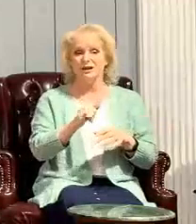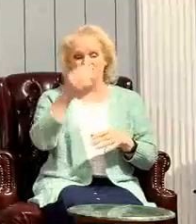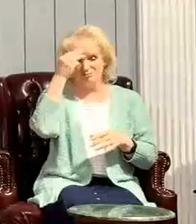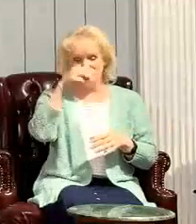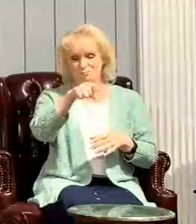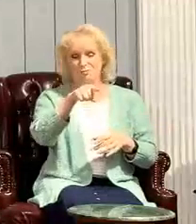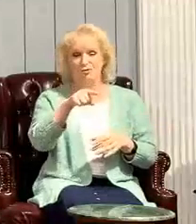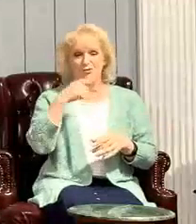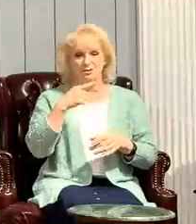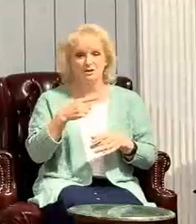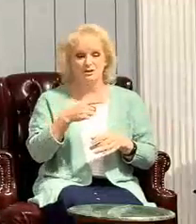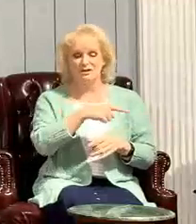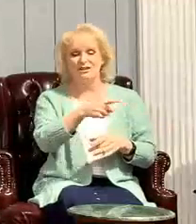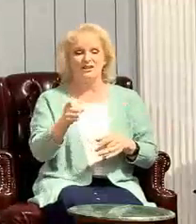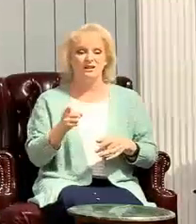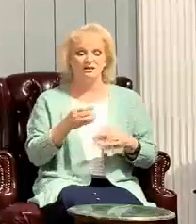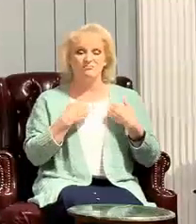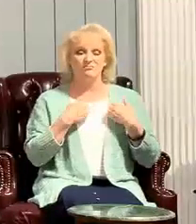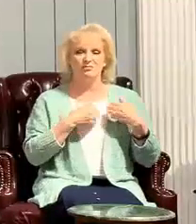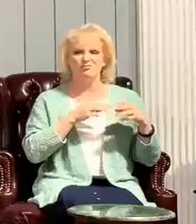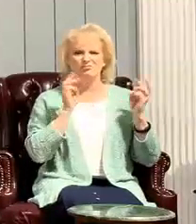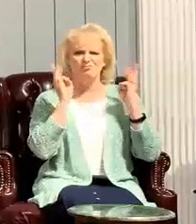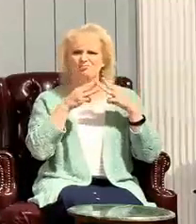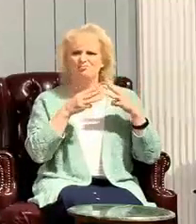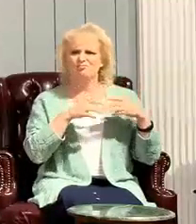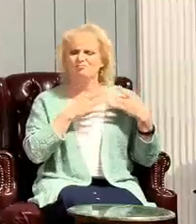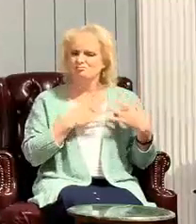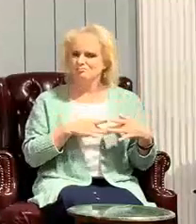that they have wicked hearts.